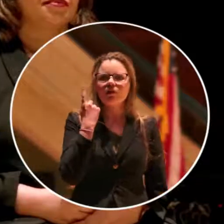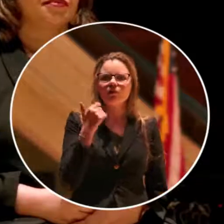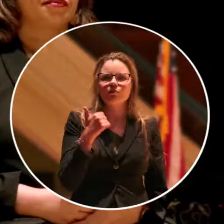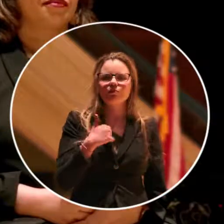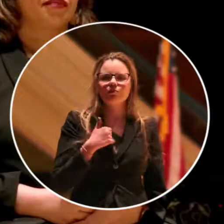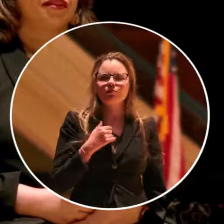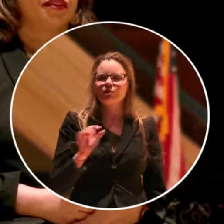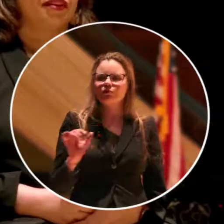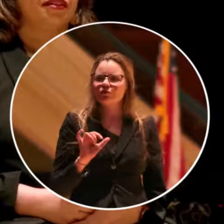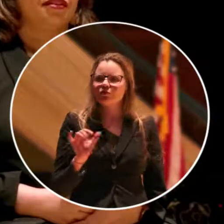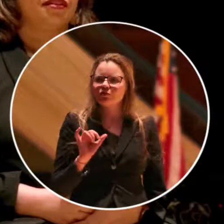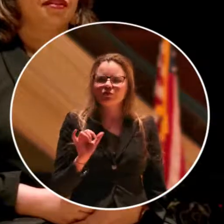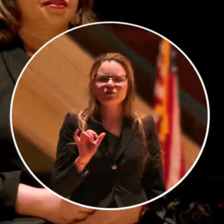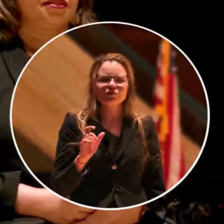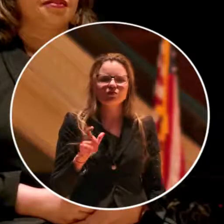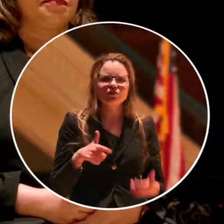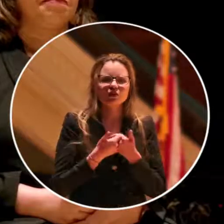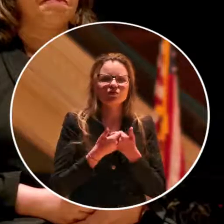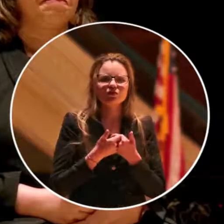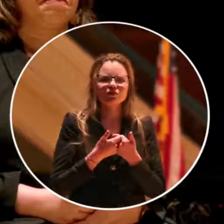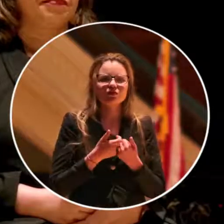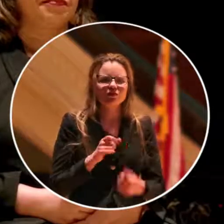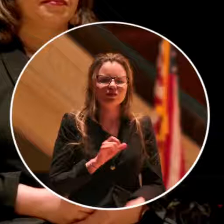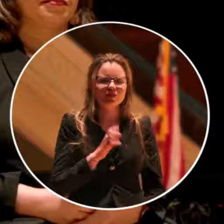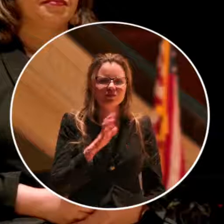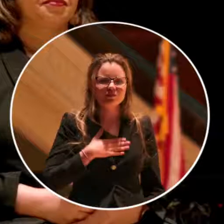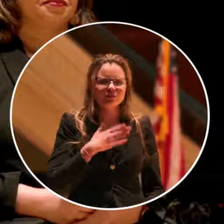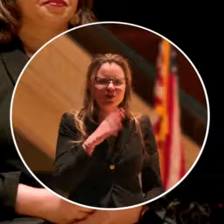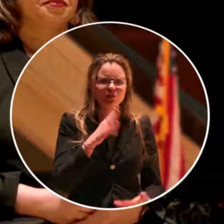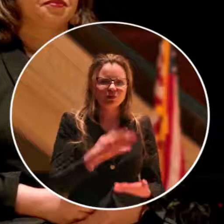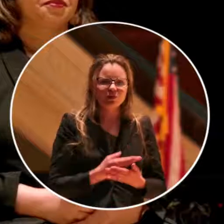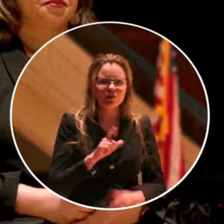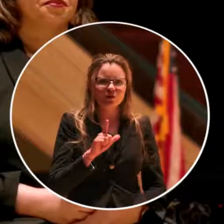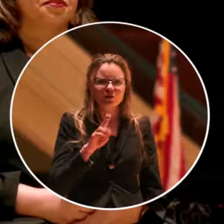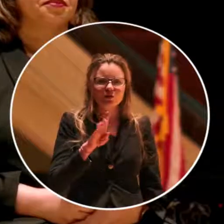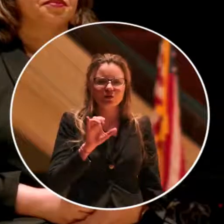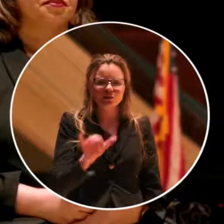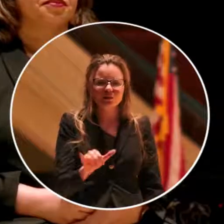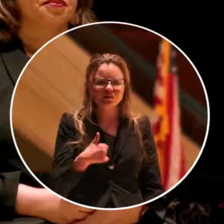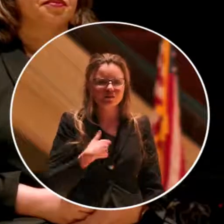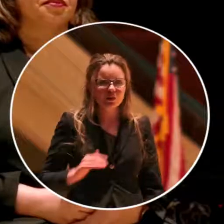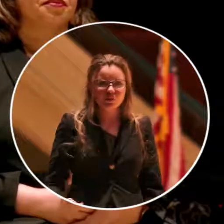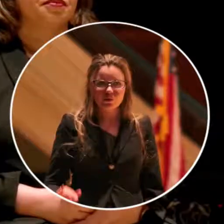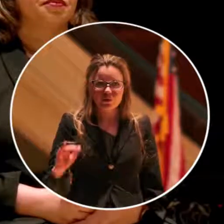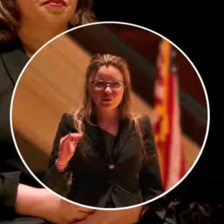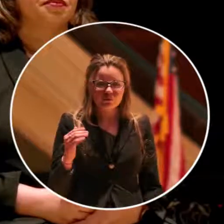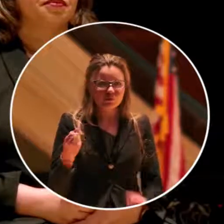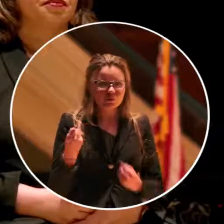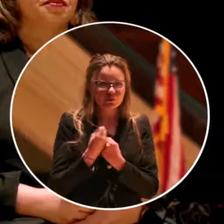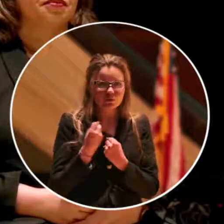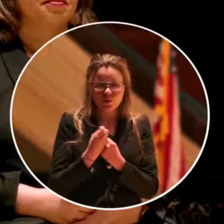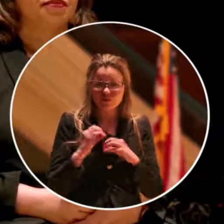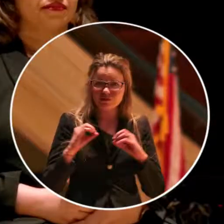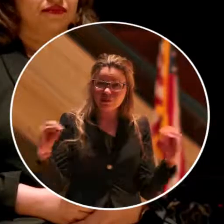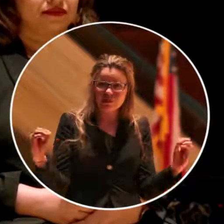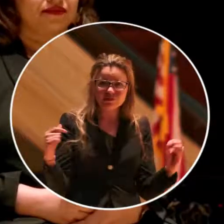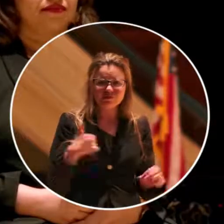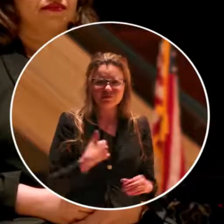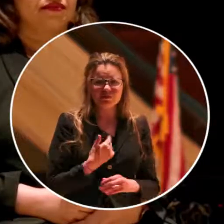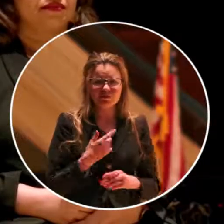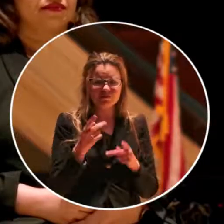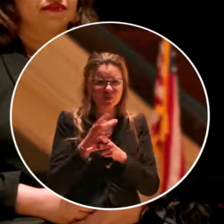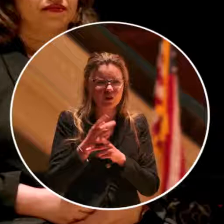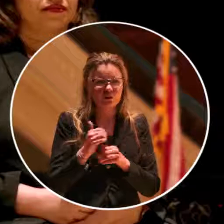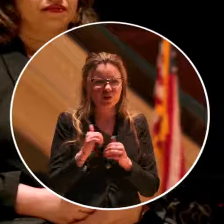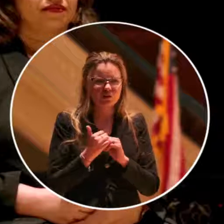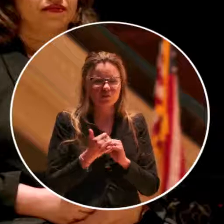too have similar challenges as Lucy, that I grew up without support and figured out a way to live. I was